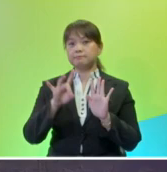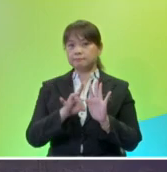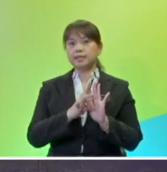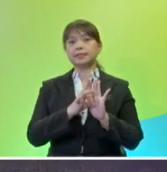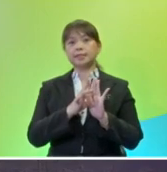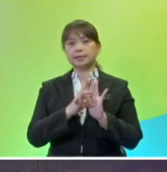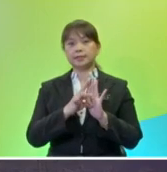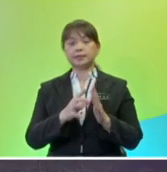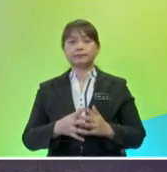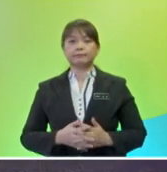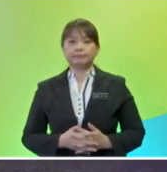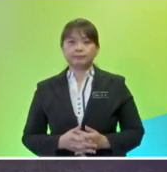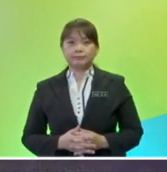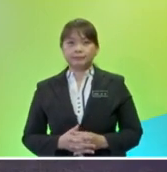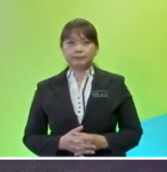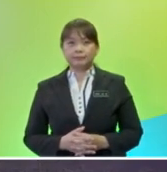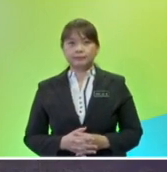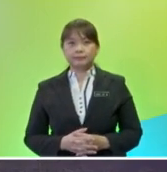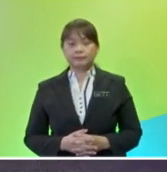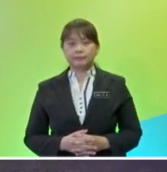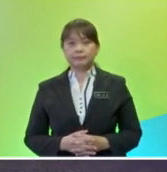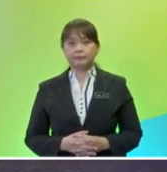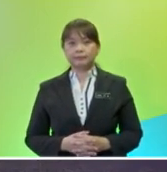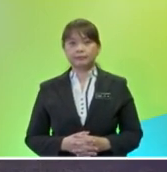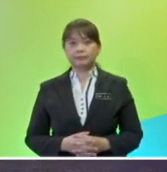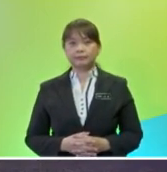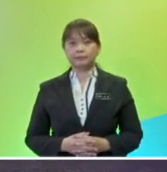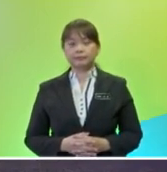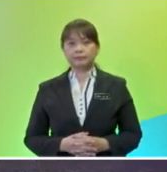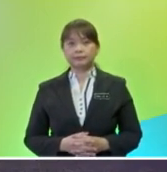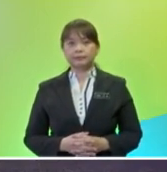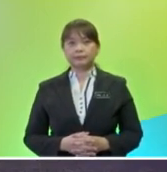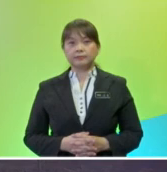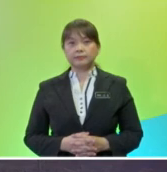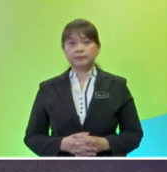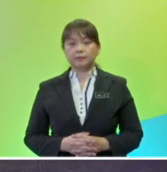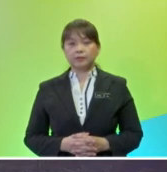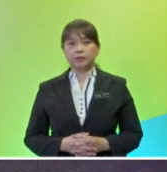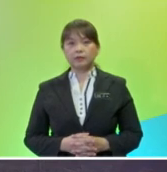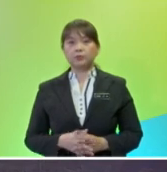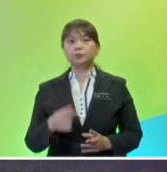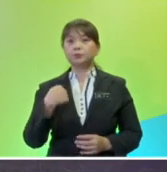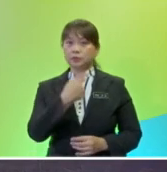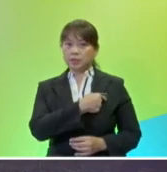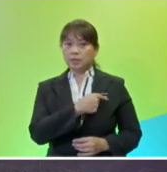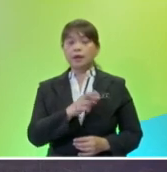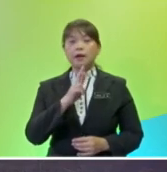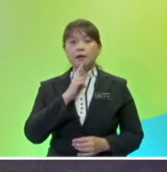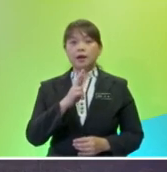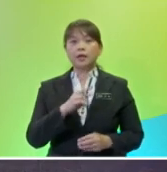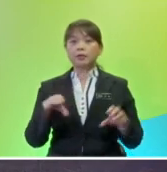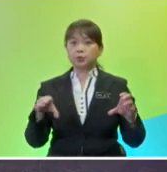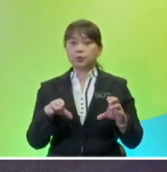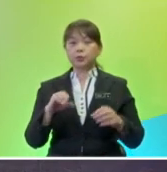go. All right. So we are actually doing some classification. We are going to classify